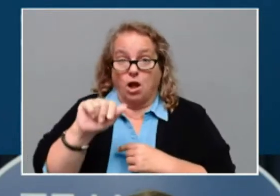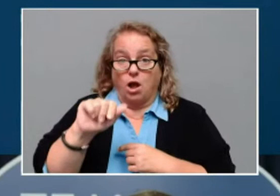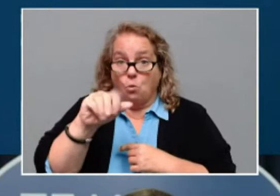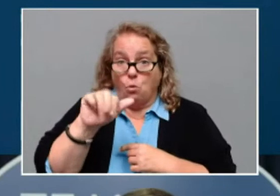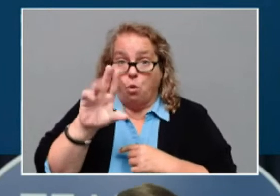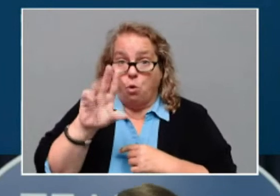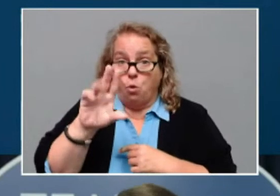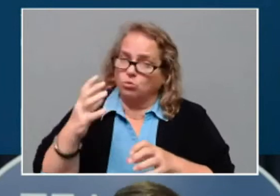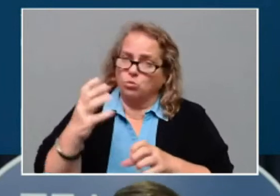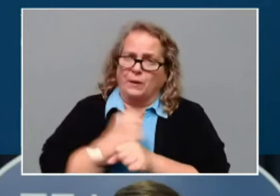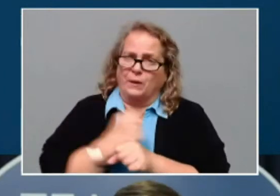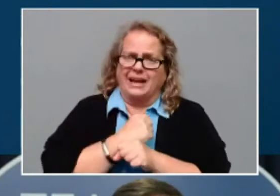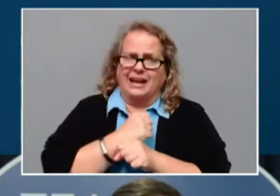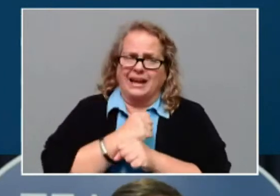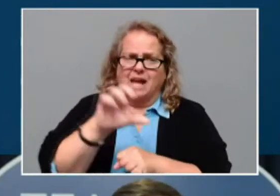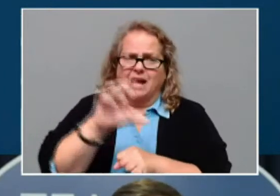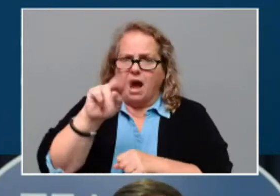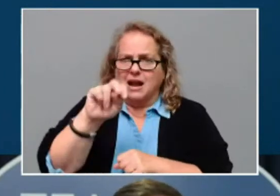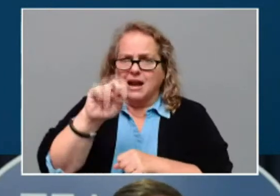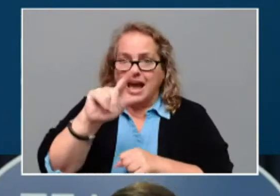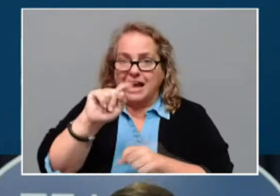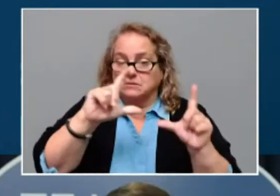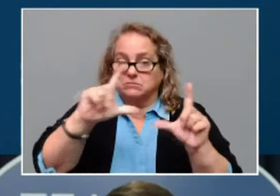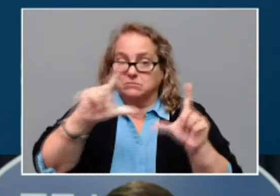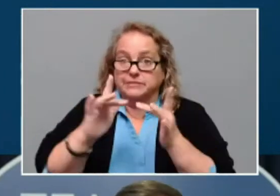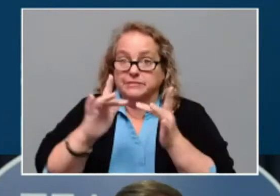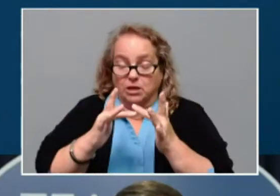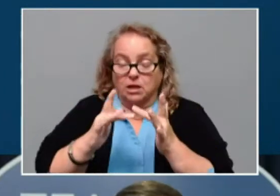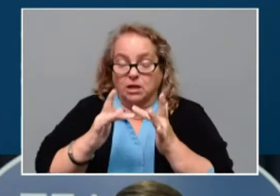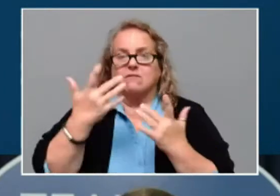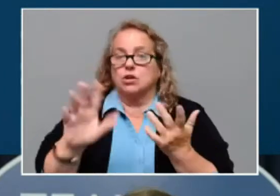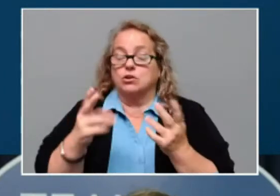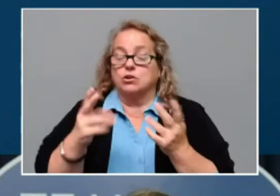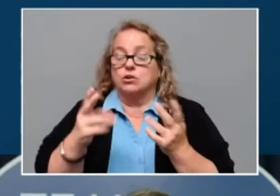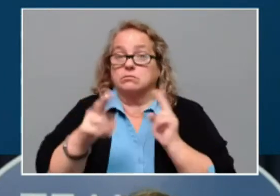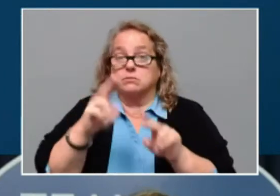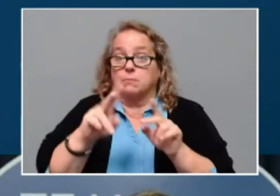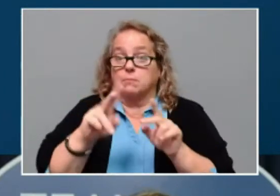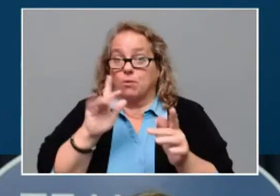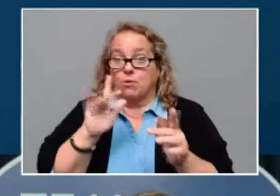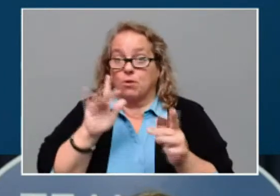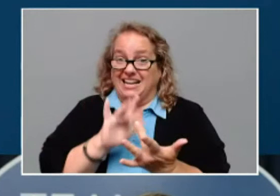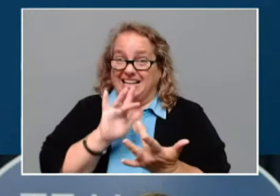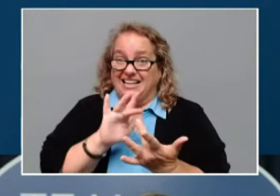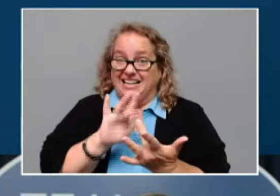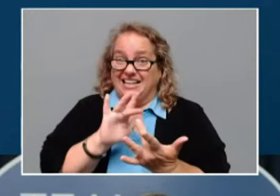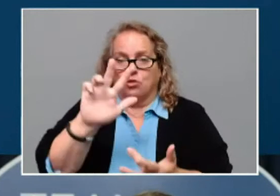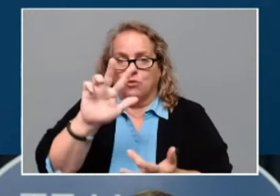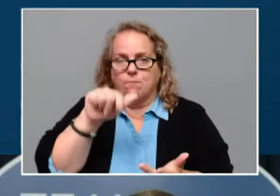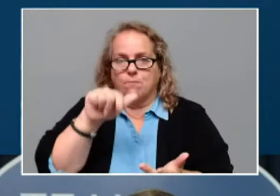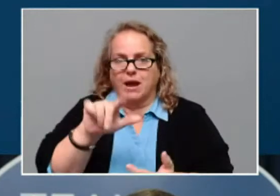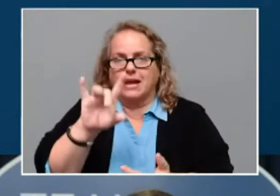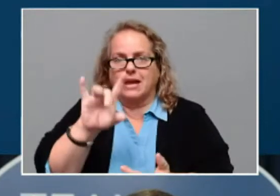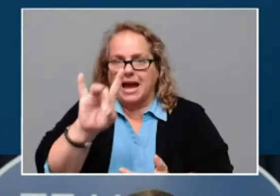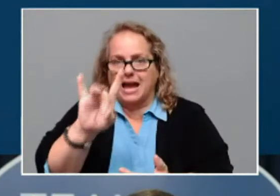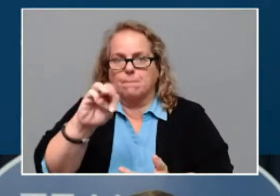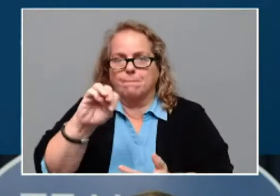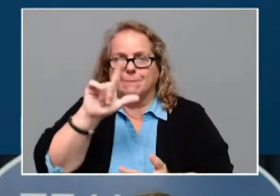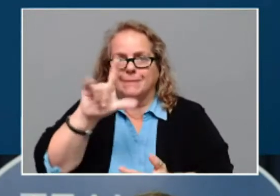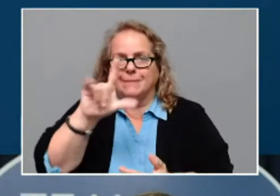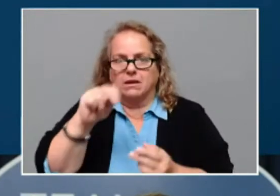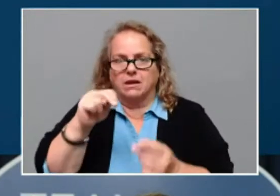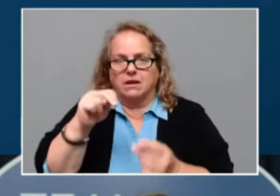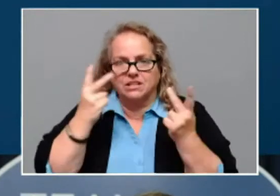into over 2.3 million times by 1.8 million visitors. Nearly 105,000 applications